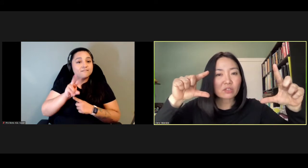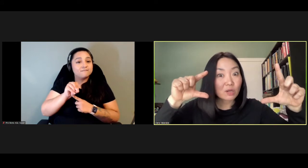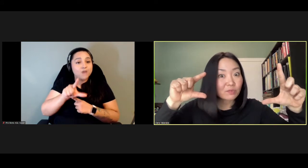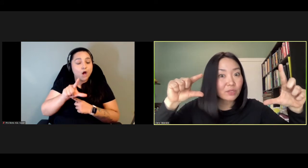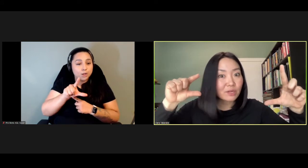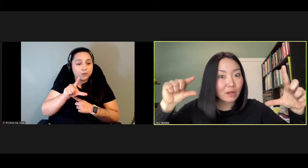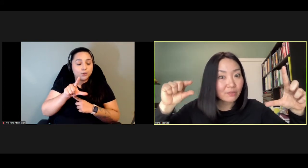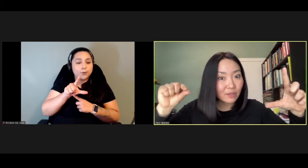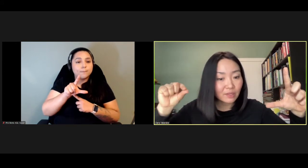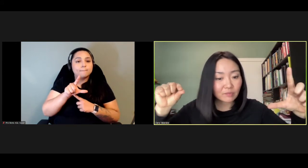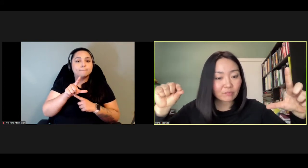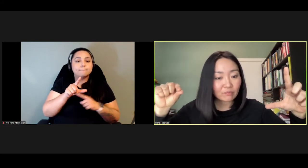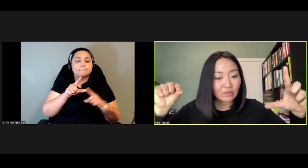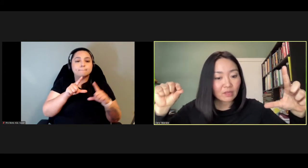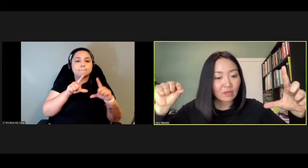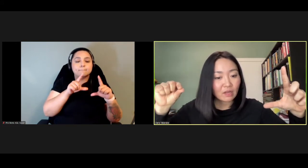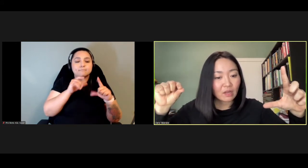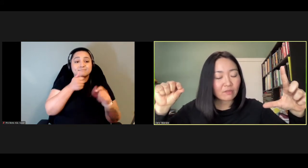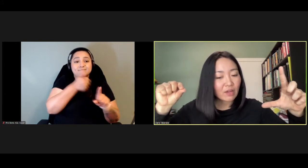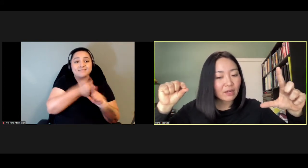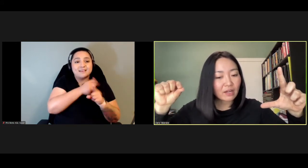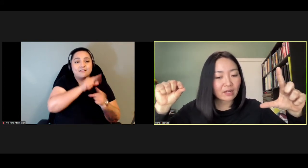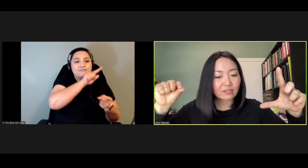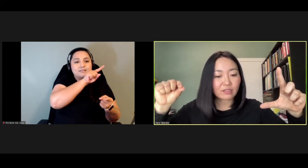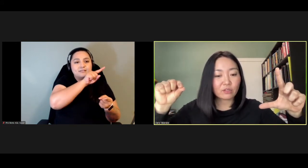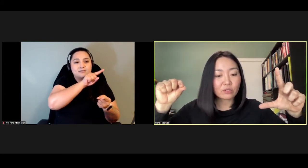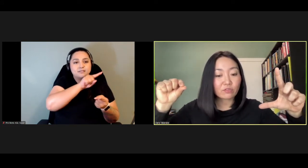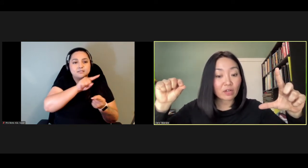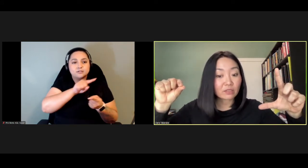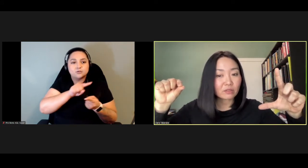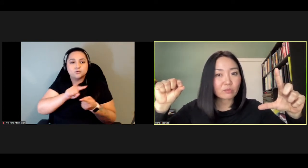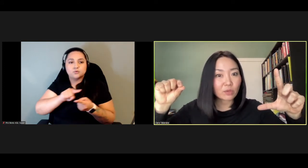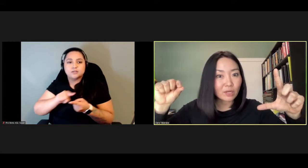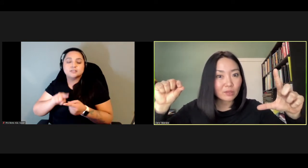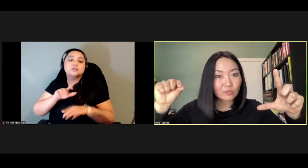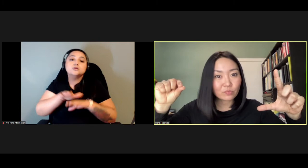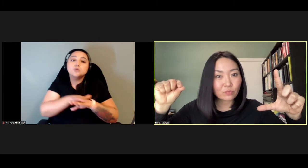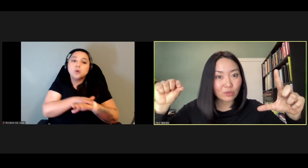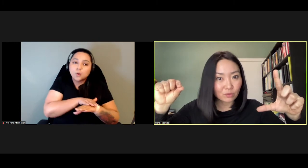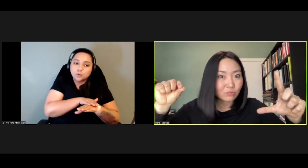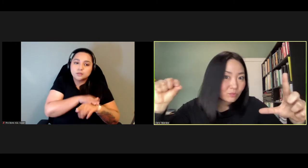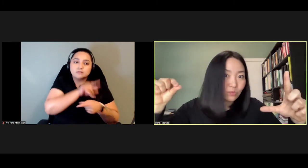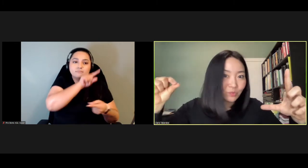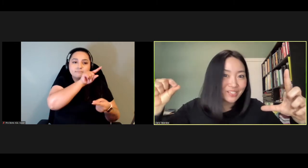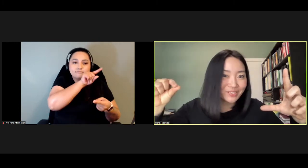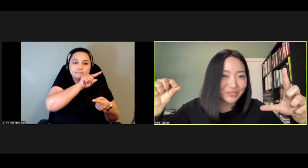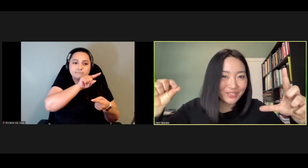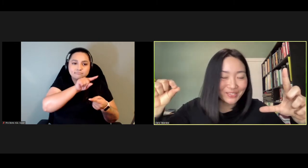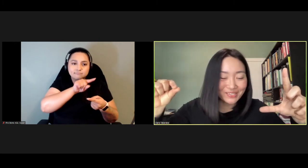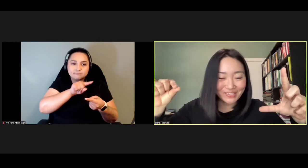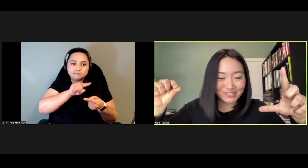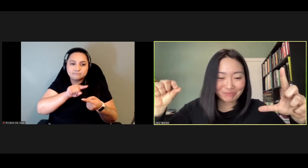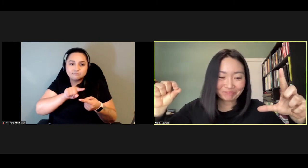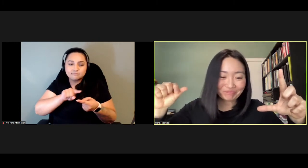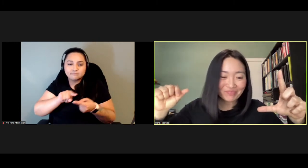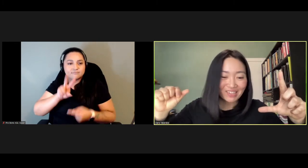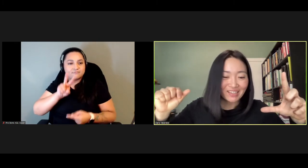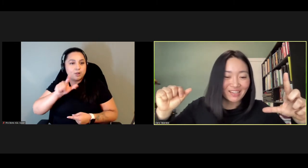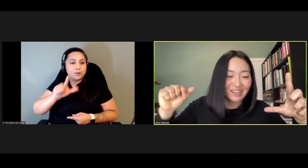very soft to nothing. And that has a huge effect on the brain. We're researching this